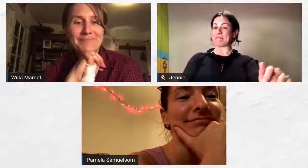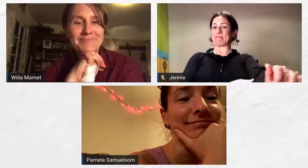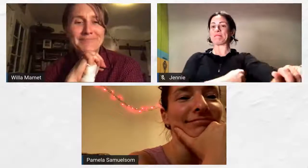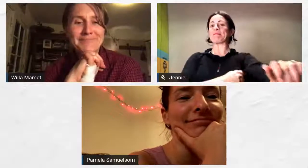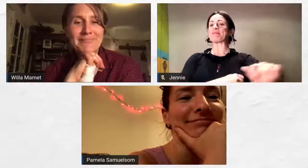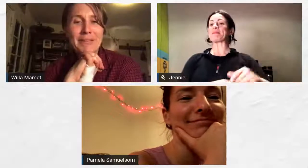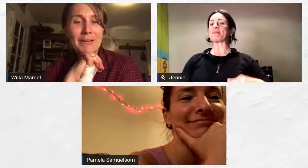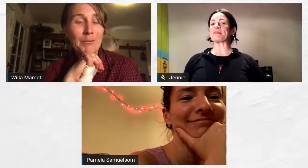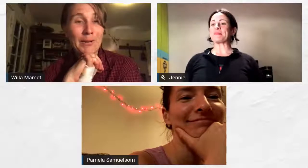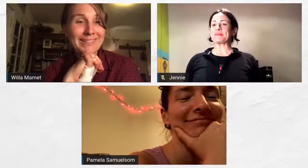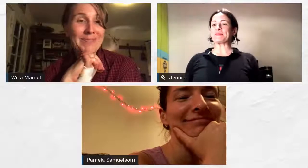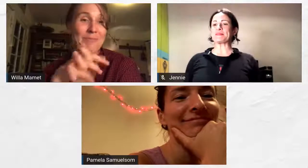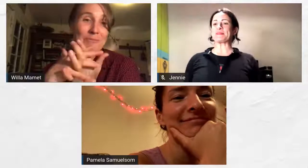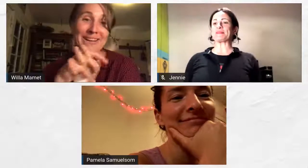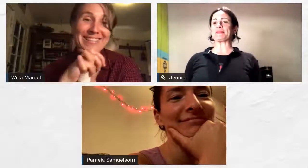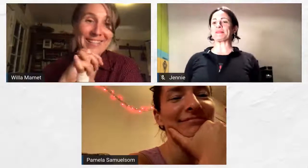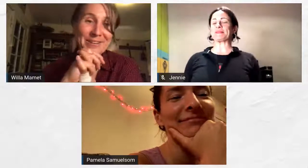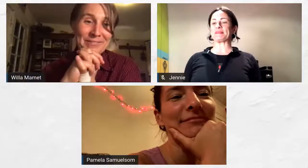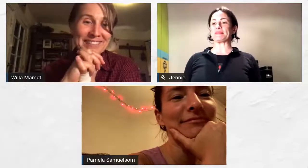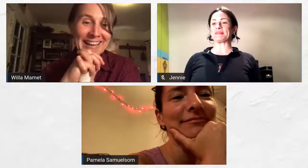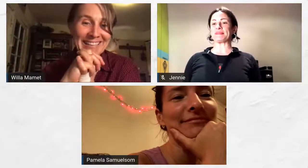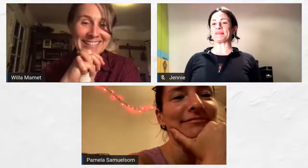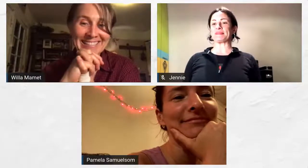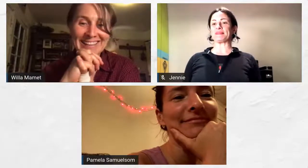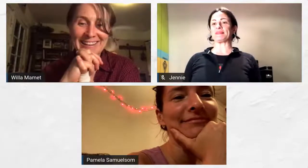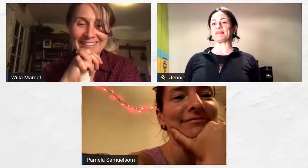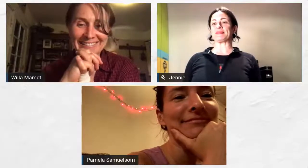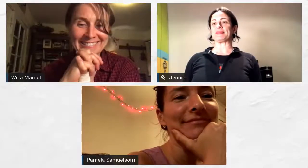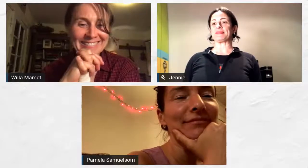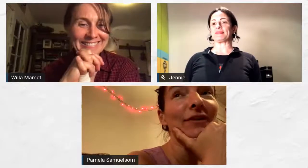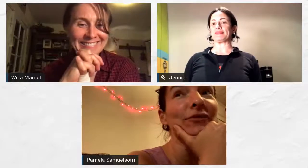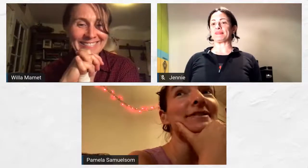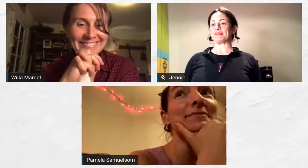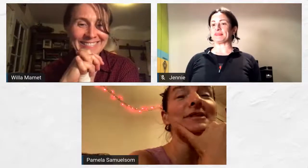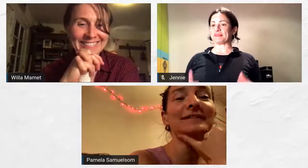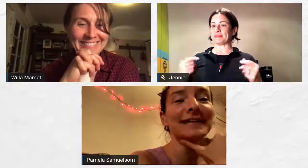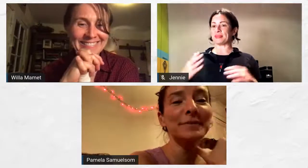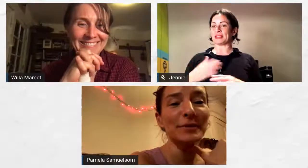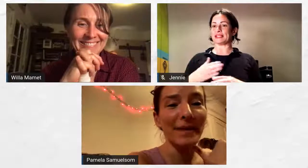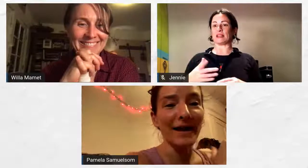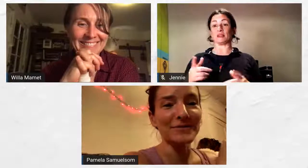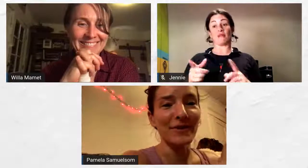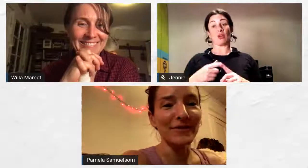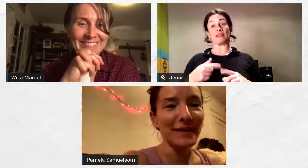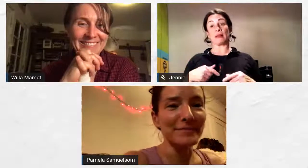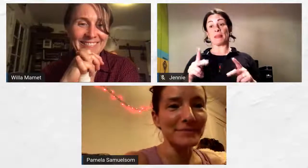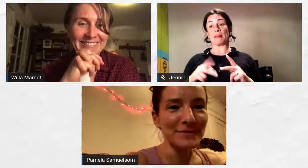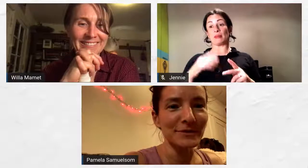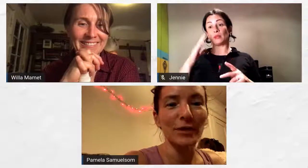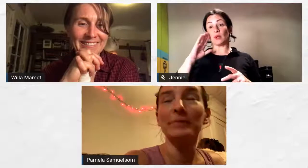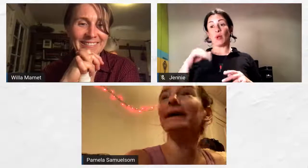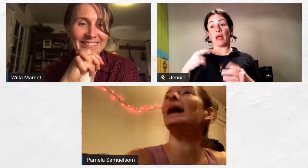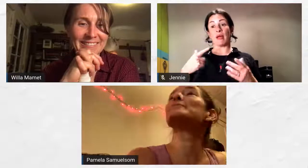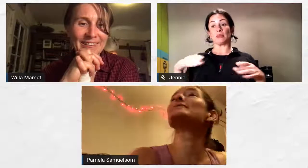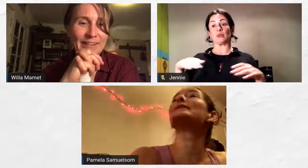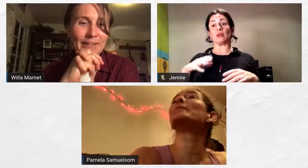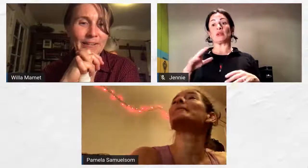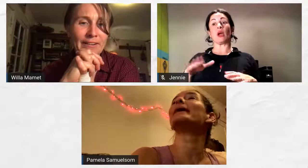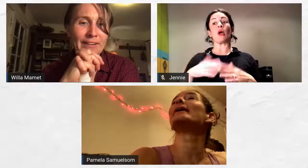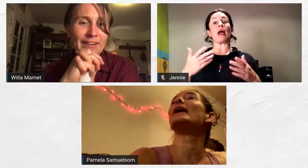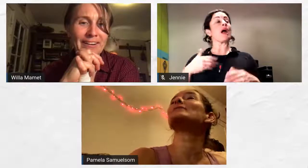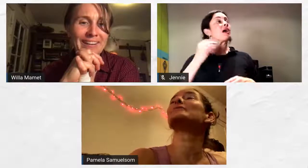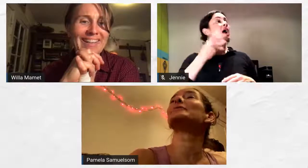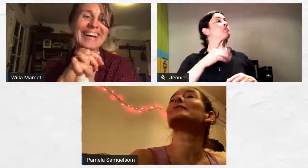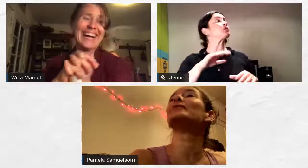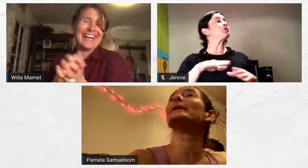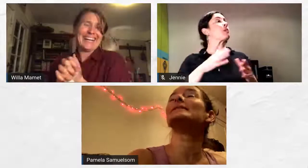darling, what is it that you've decided to sing here? First, I'm just going to let the people in my house know that I'm doing an open mic. I'm doing an open